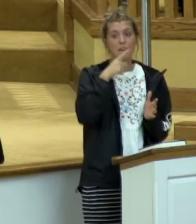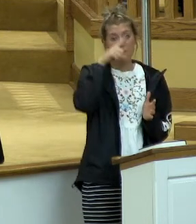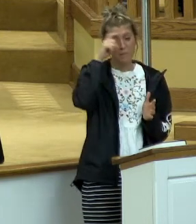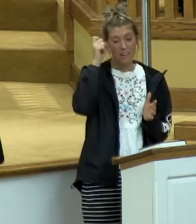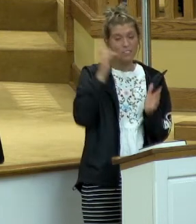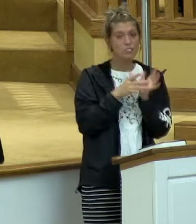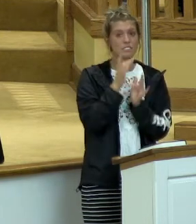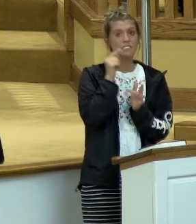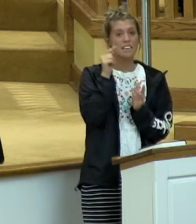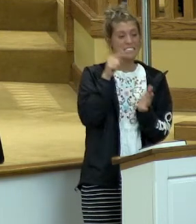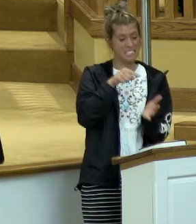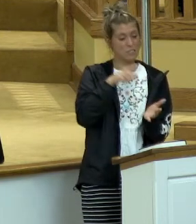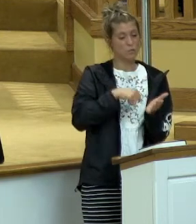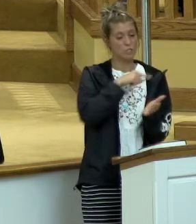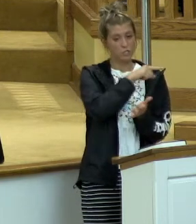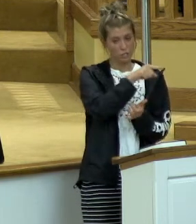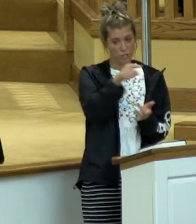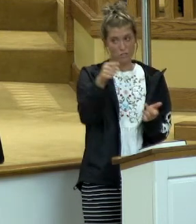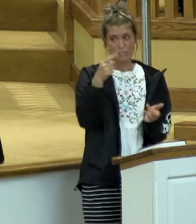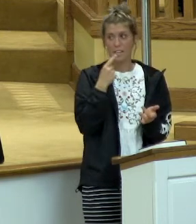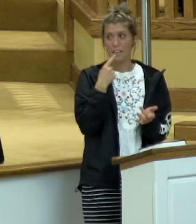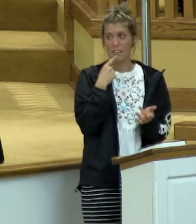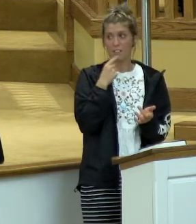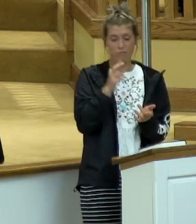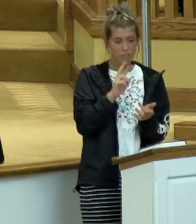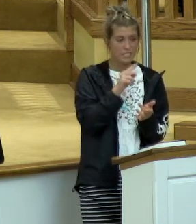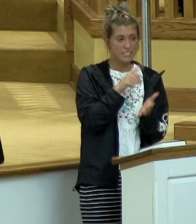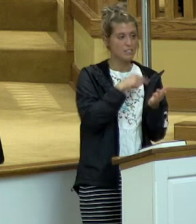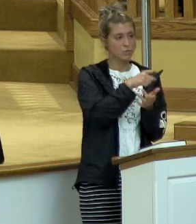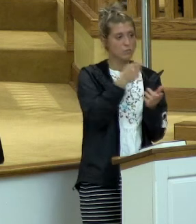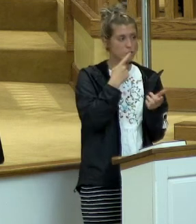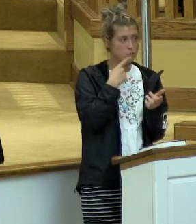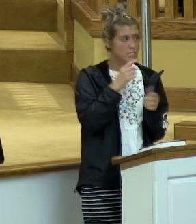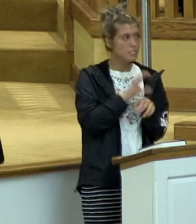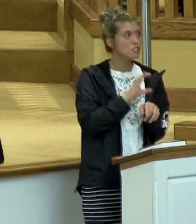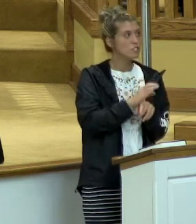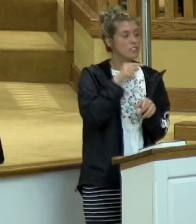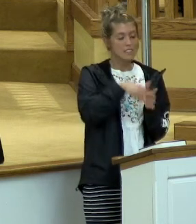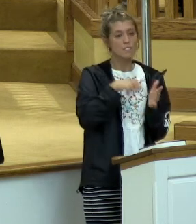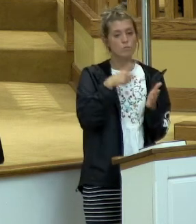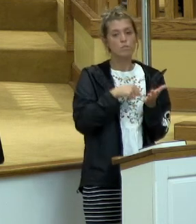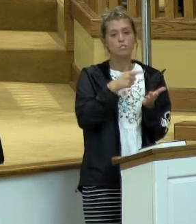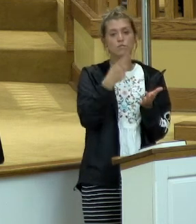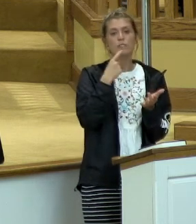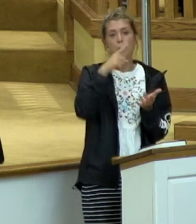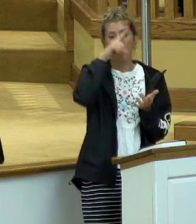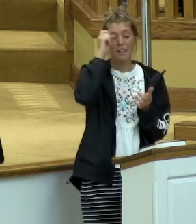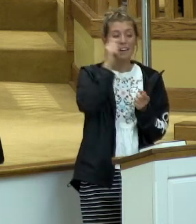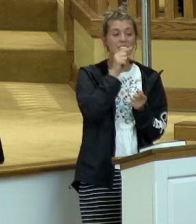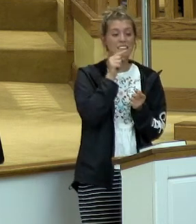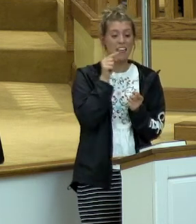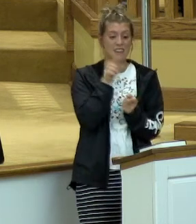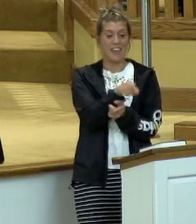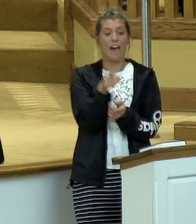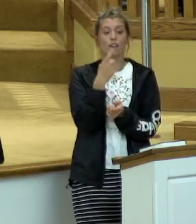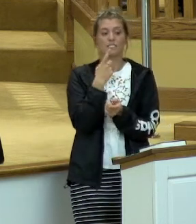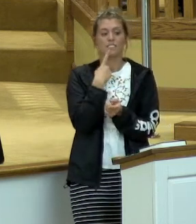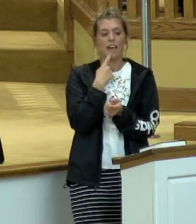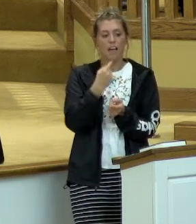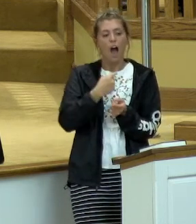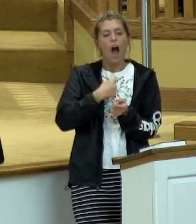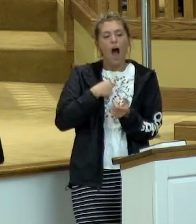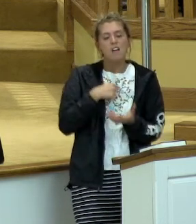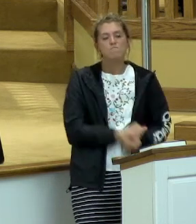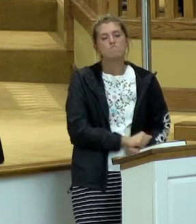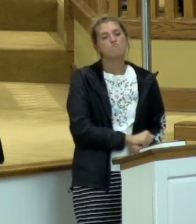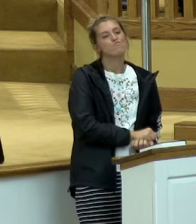saying. Because Jesus says, here's what you're saying, all right? Here's what you say, Randy. Here's what you're saying, Laodicean Church. This is what you say. Because thou sayest,